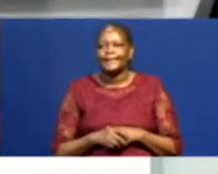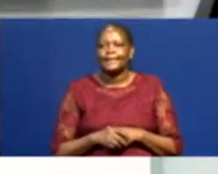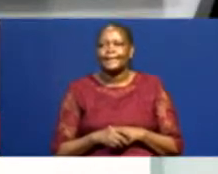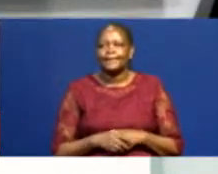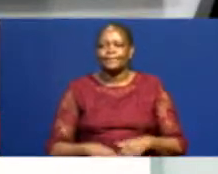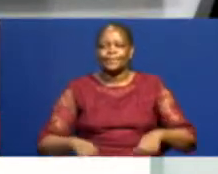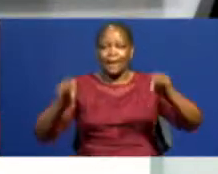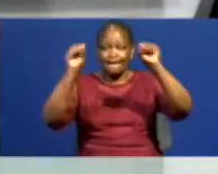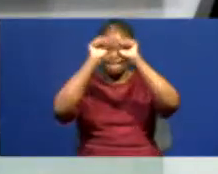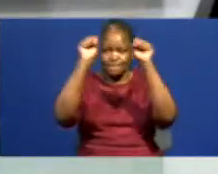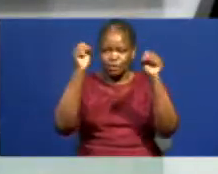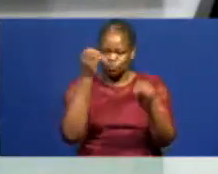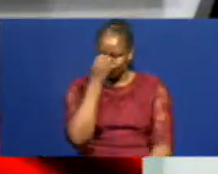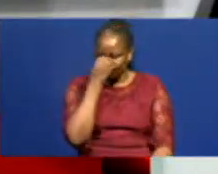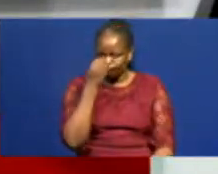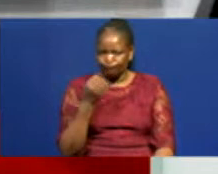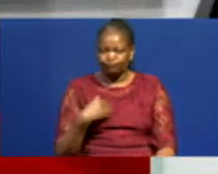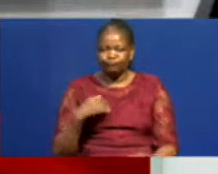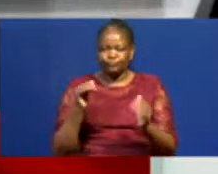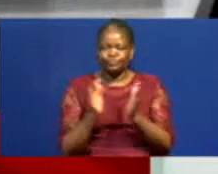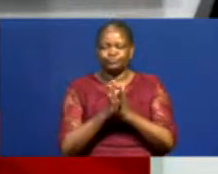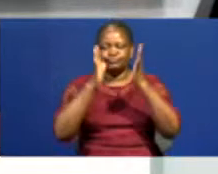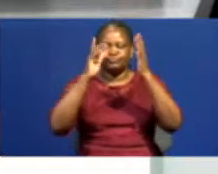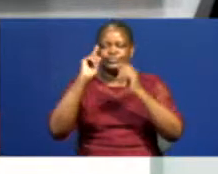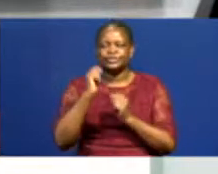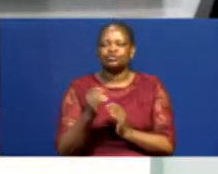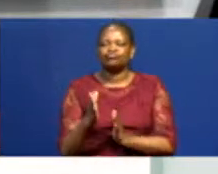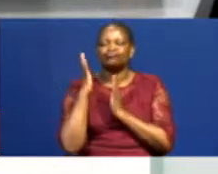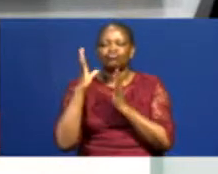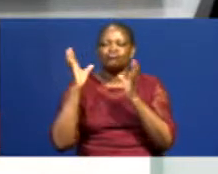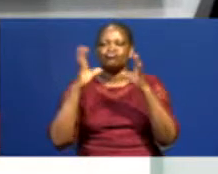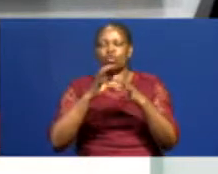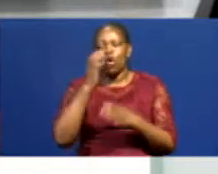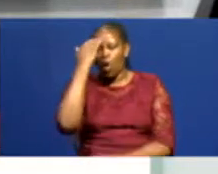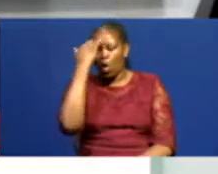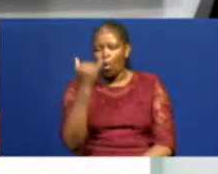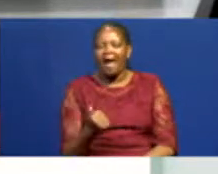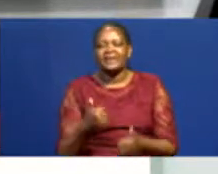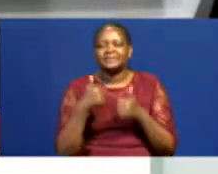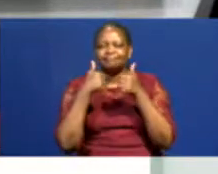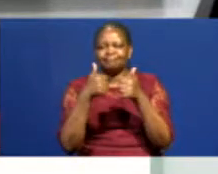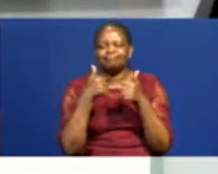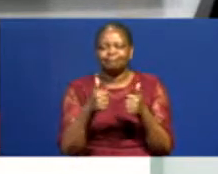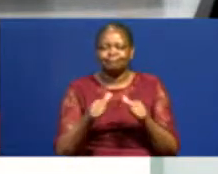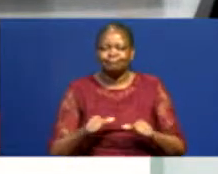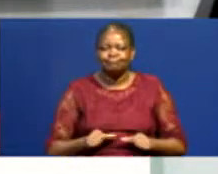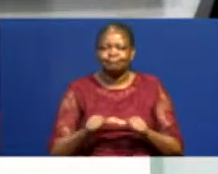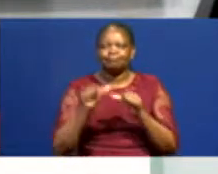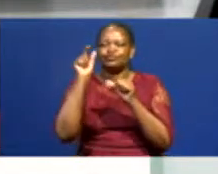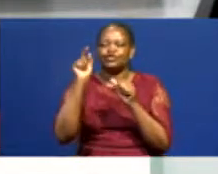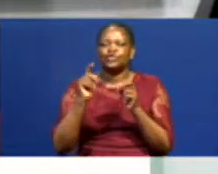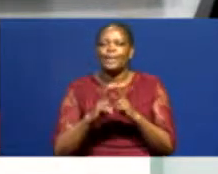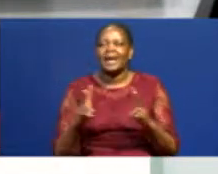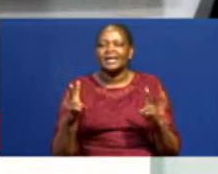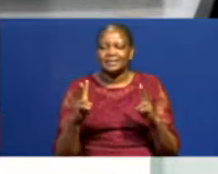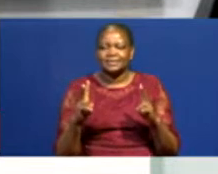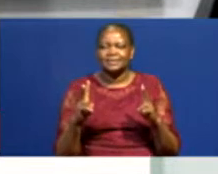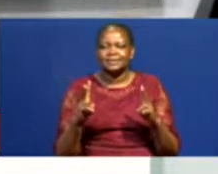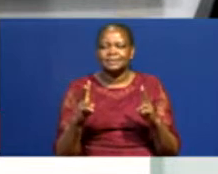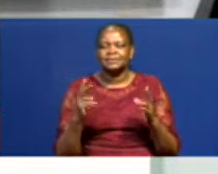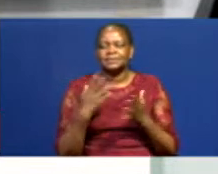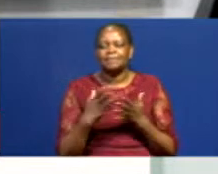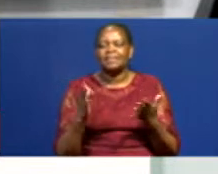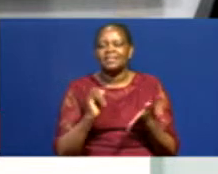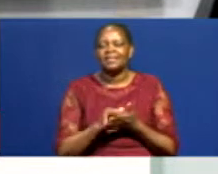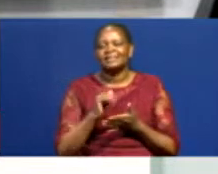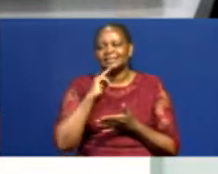Now, President William Ruto has hailed Kenyan security forces for being steadfast in maintaining regional peace, something he